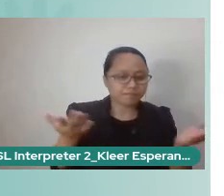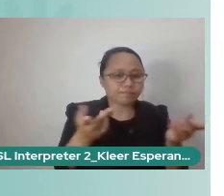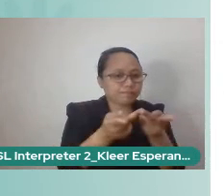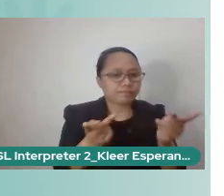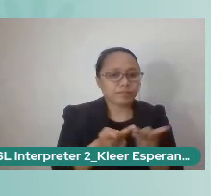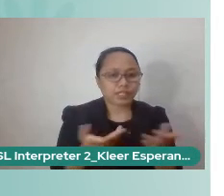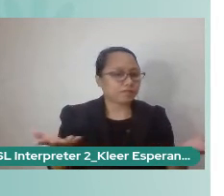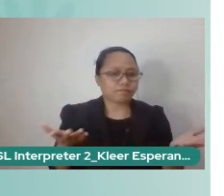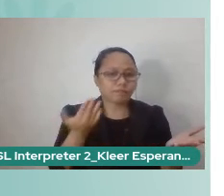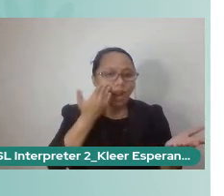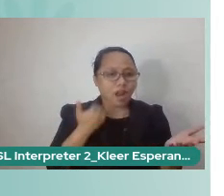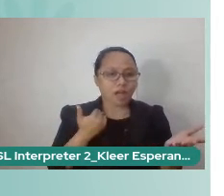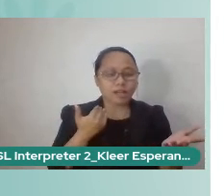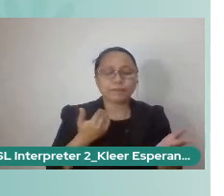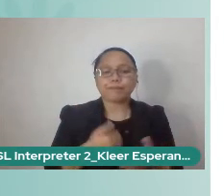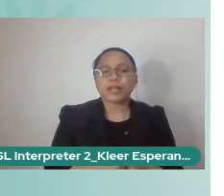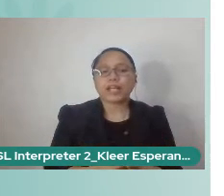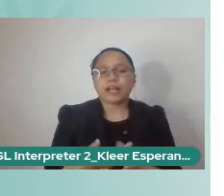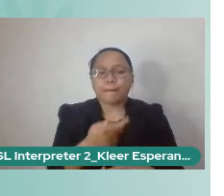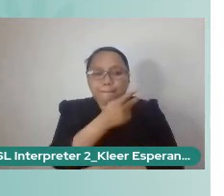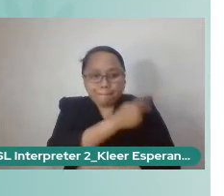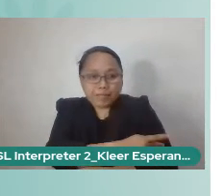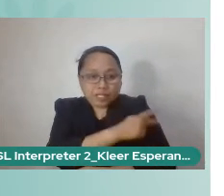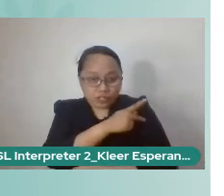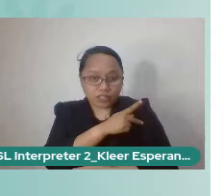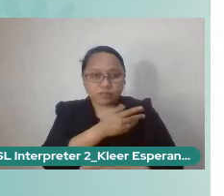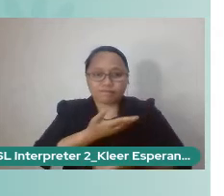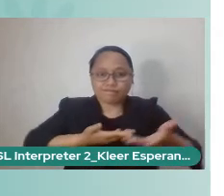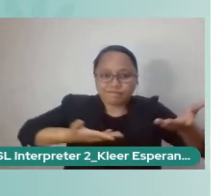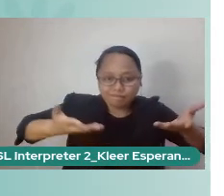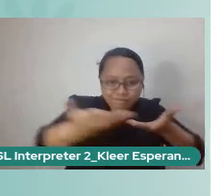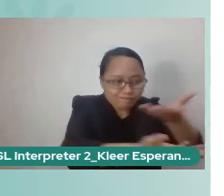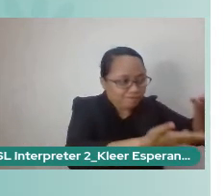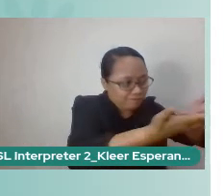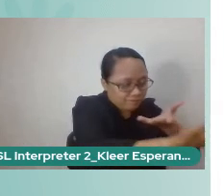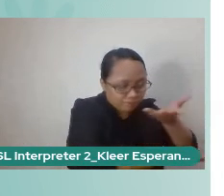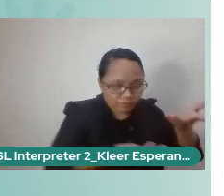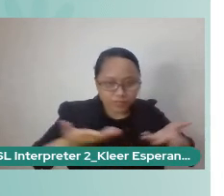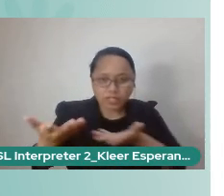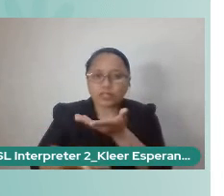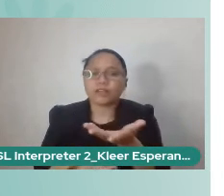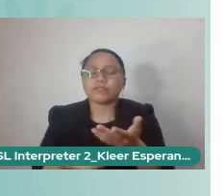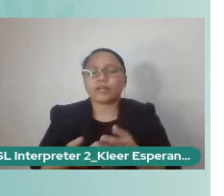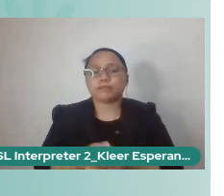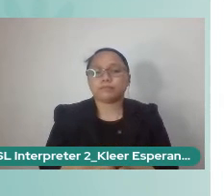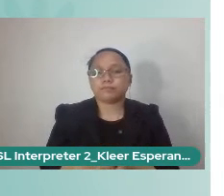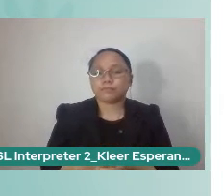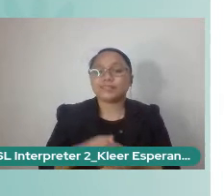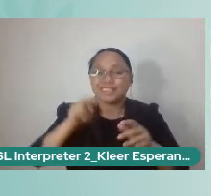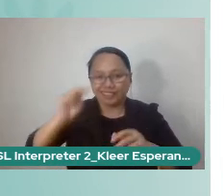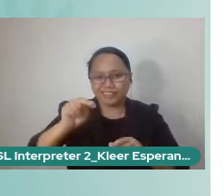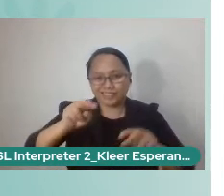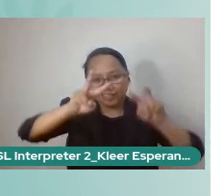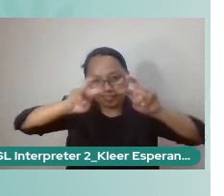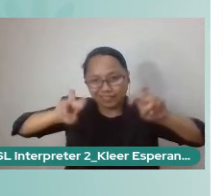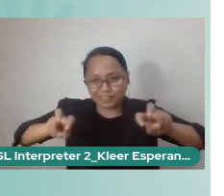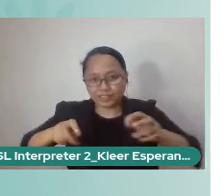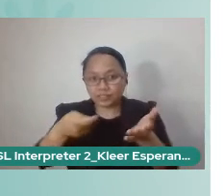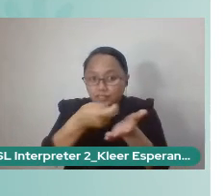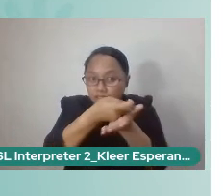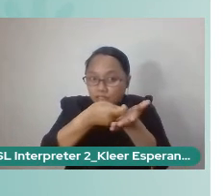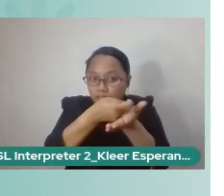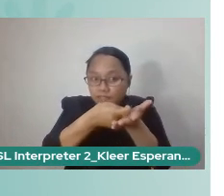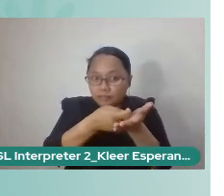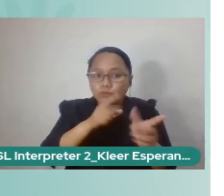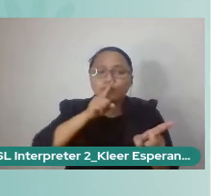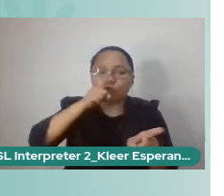Some success factors that I would like to highlight here is the importance of the government commitment and the ownership. It's